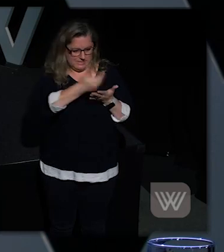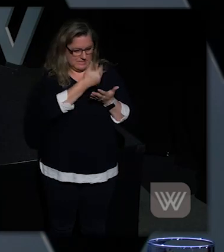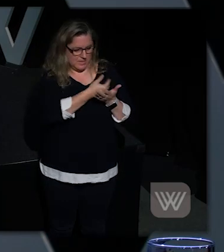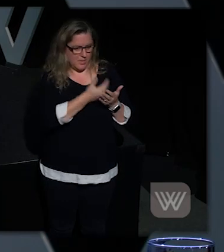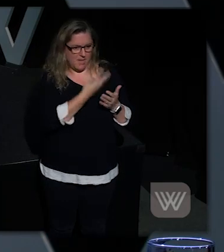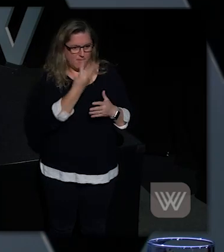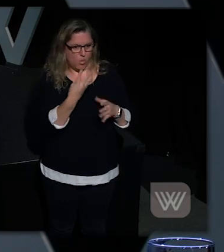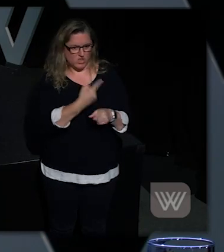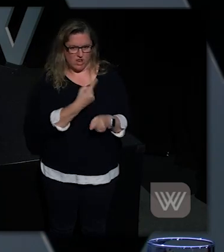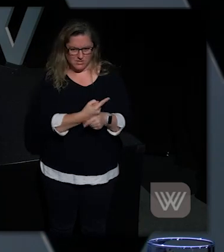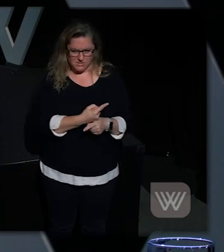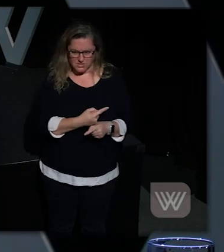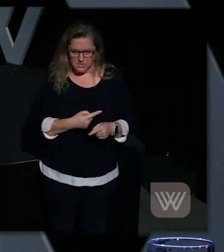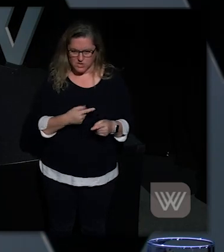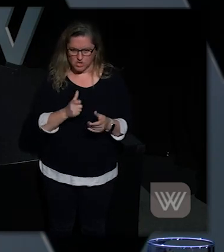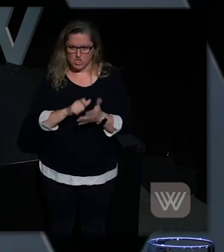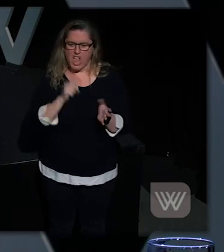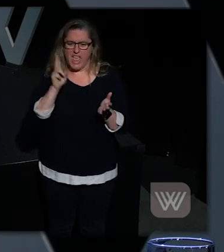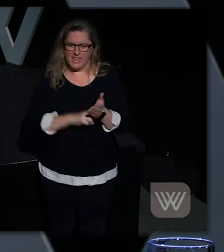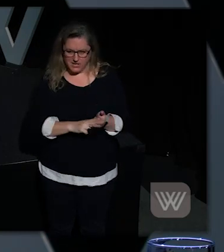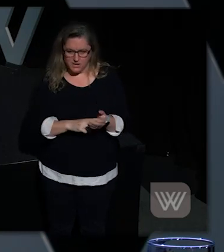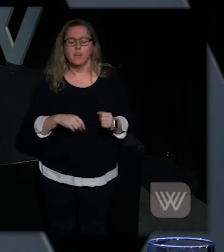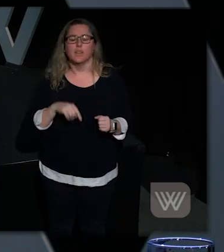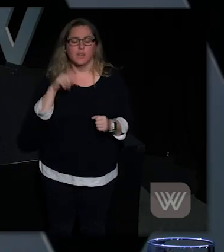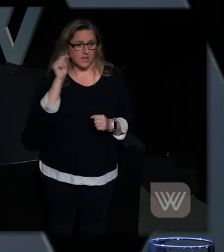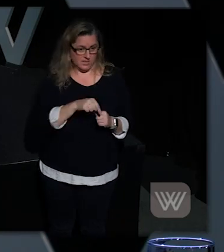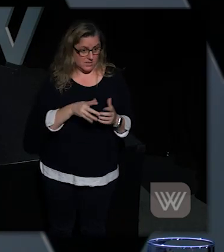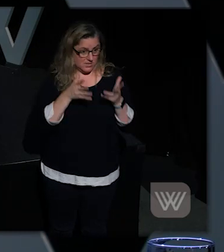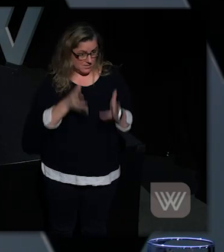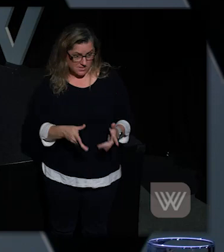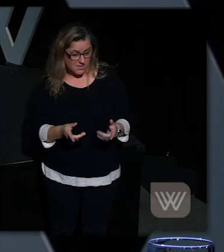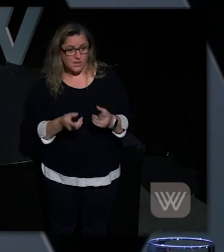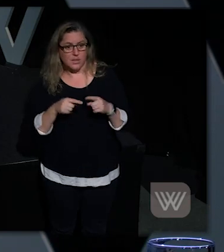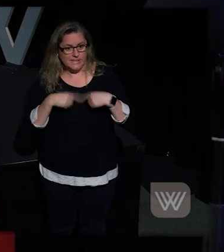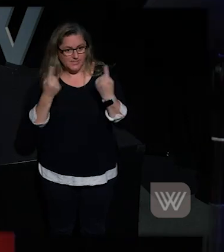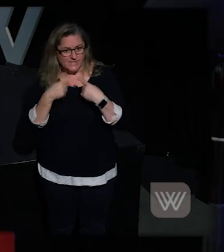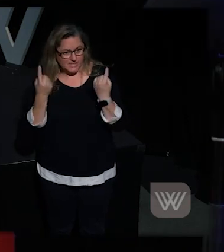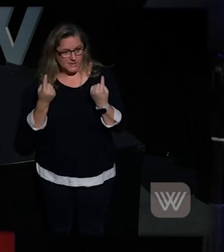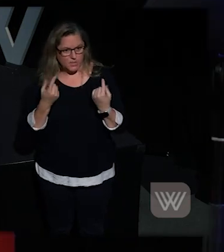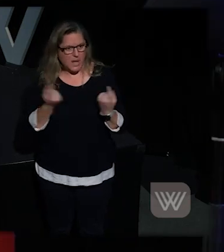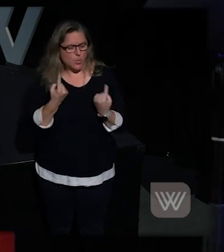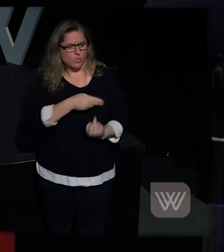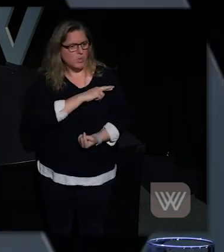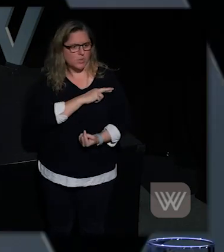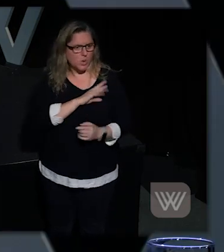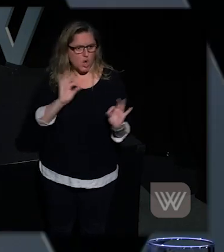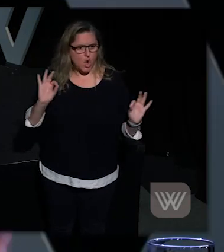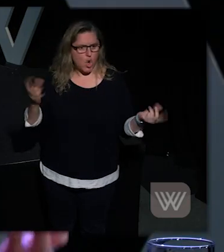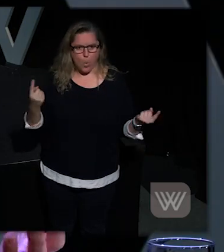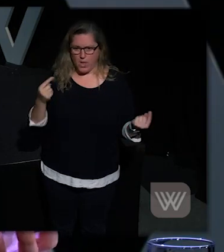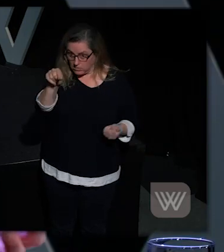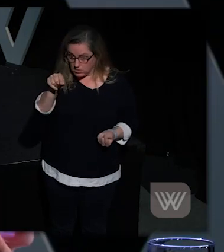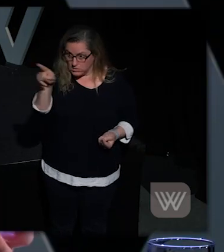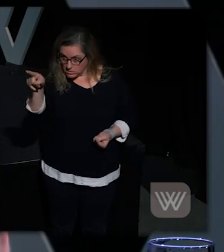So there are a number of platforms implicated in that, yeah. And no one's ever been held to account for that. And I guess what